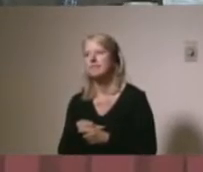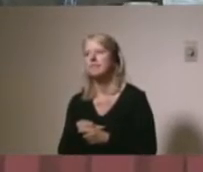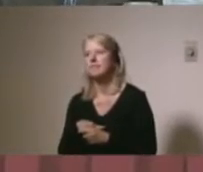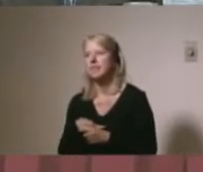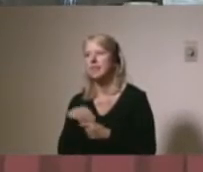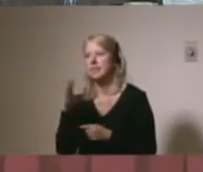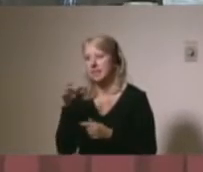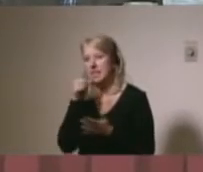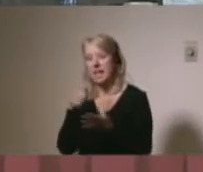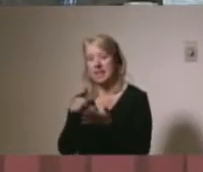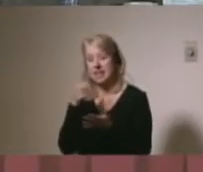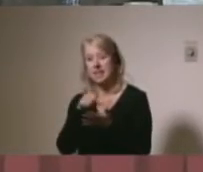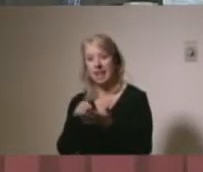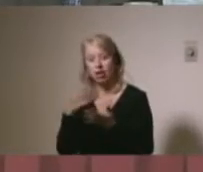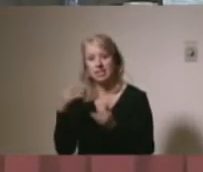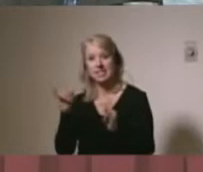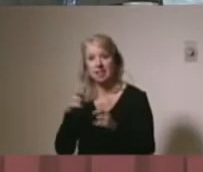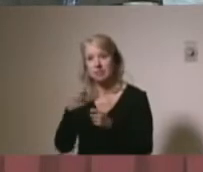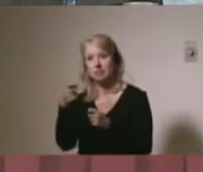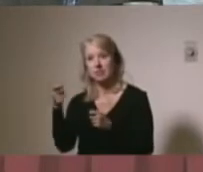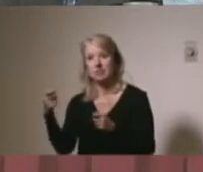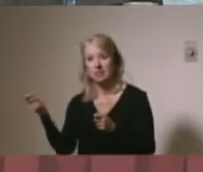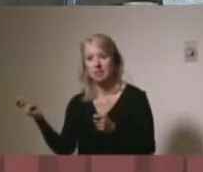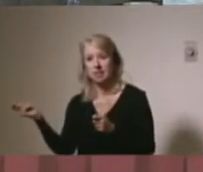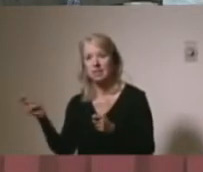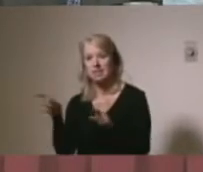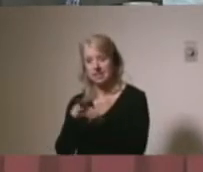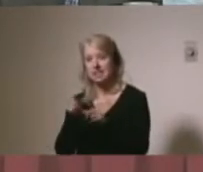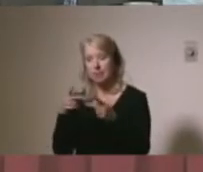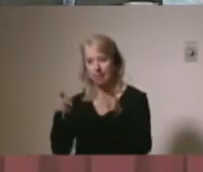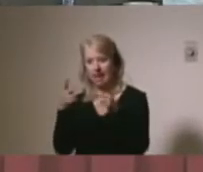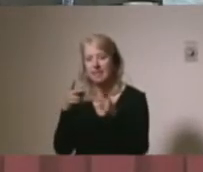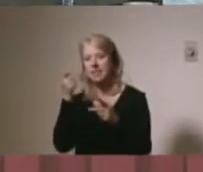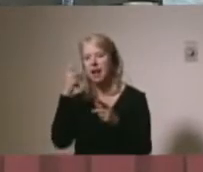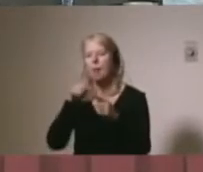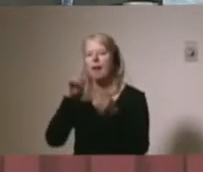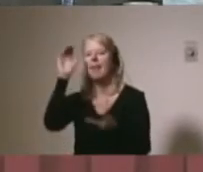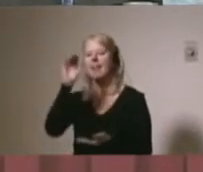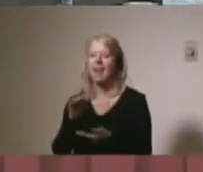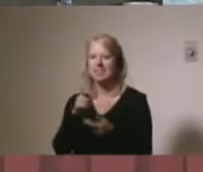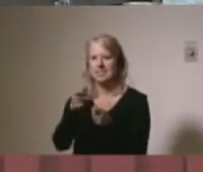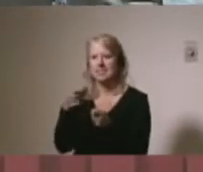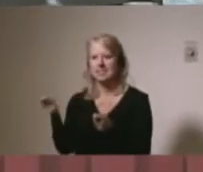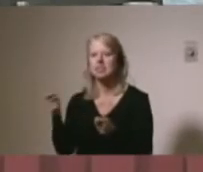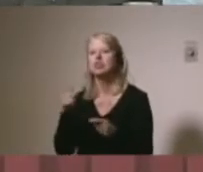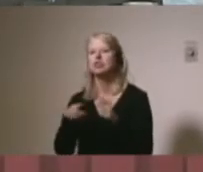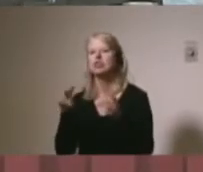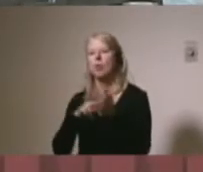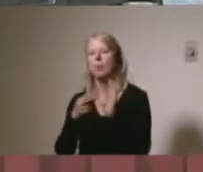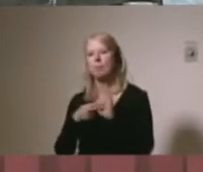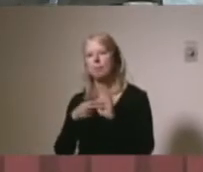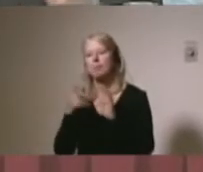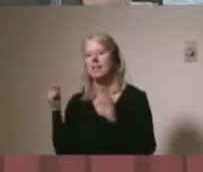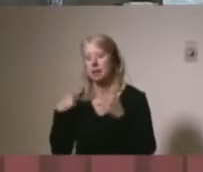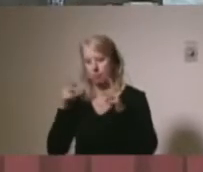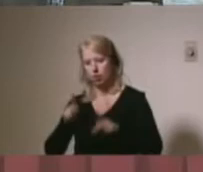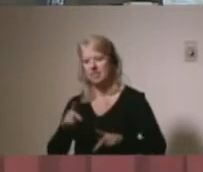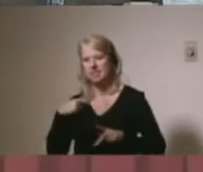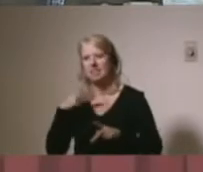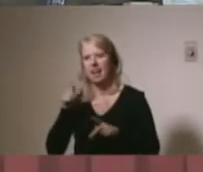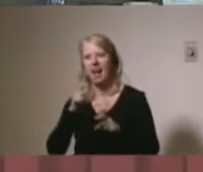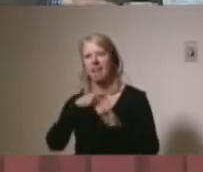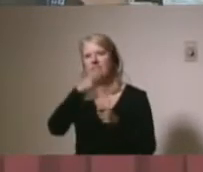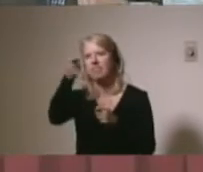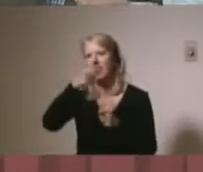the letters are still going to the same places, but they're just declining. So therefore, the posties have to cover a lot more distance with